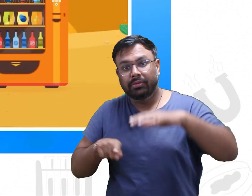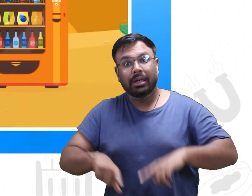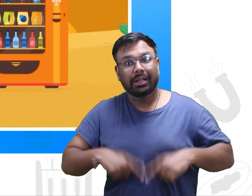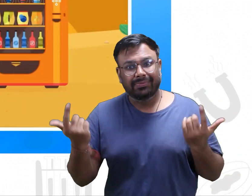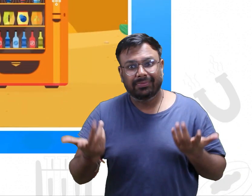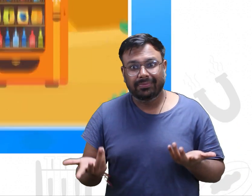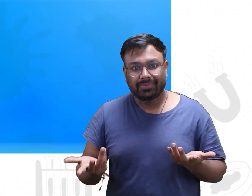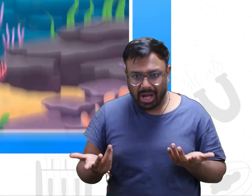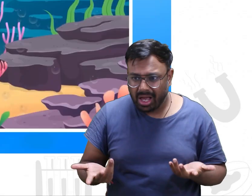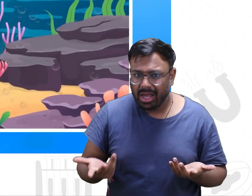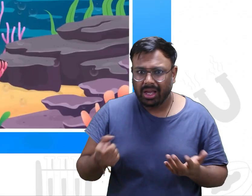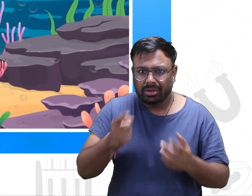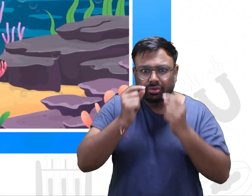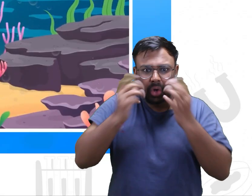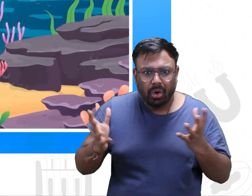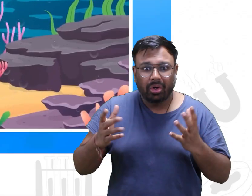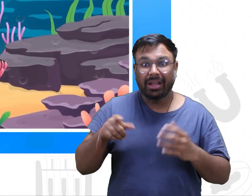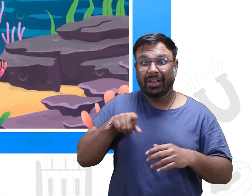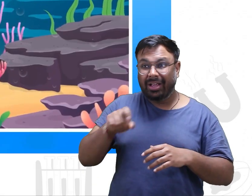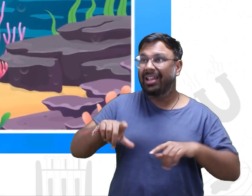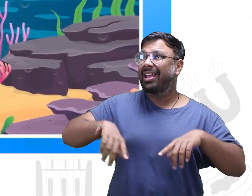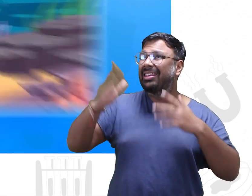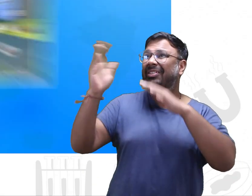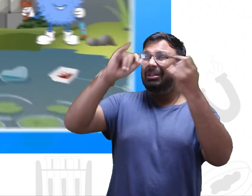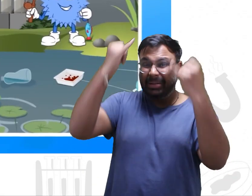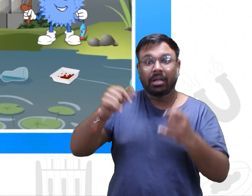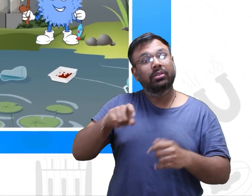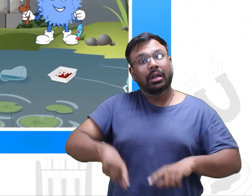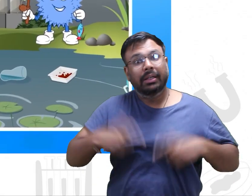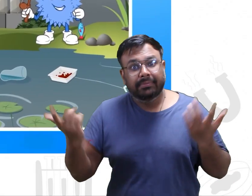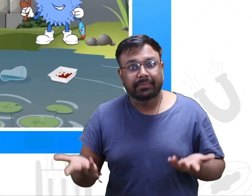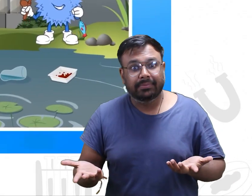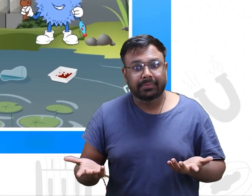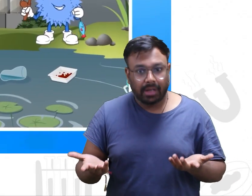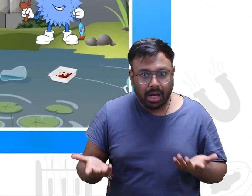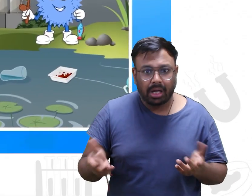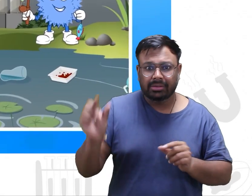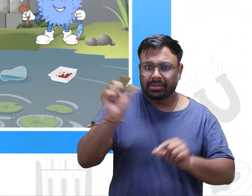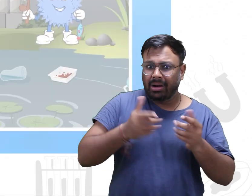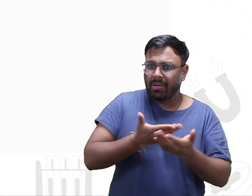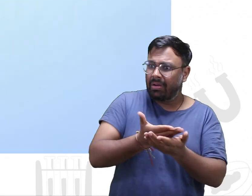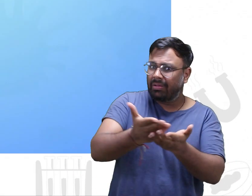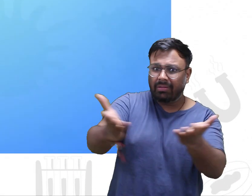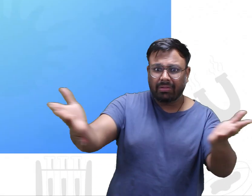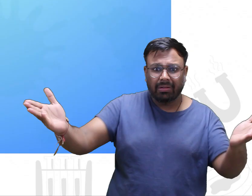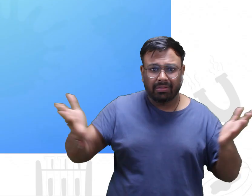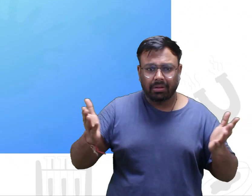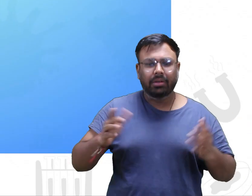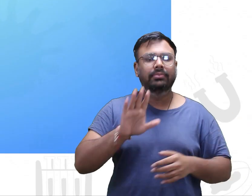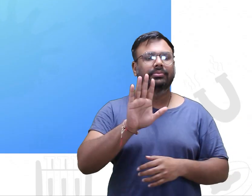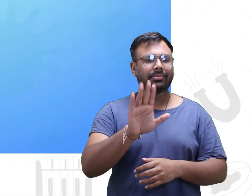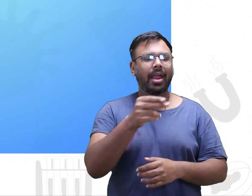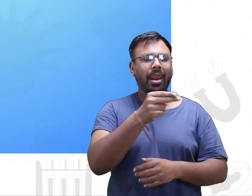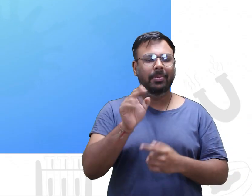deserts with harsh conditions. You'll be surprised to find them in deep oceans as well as areas with very harsh chemical conditions.